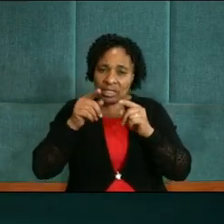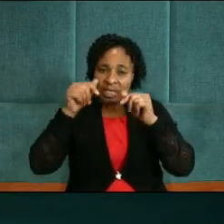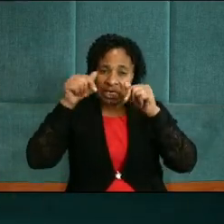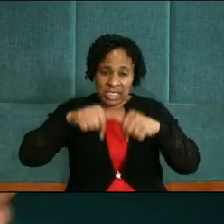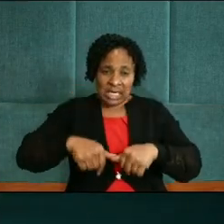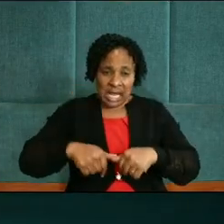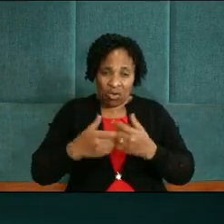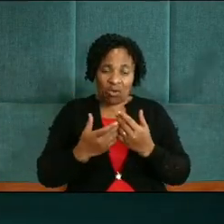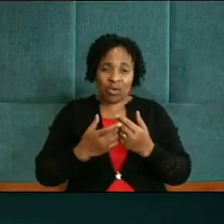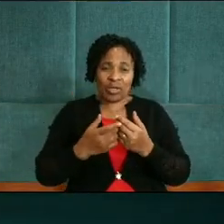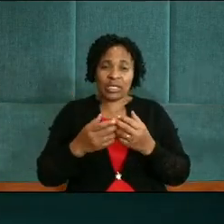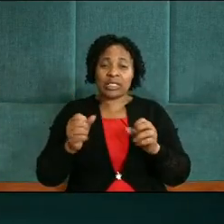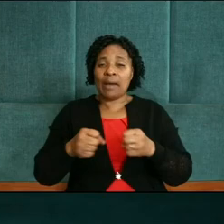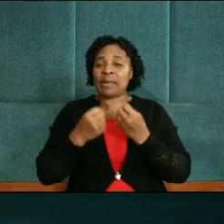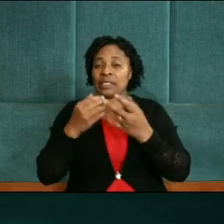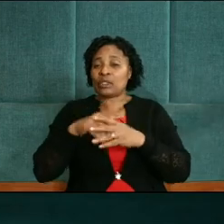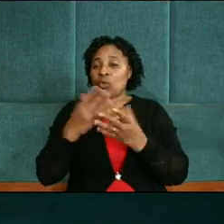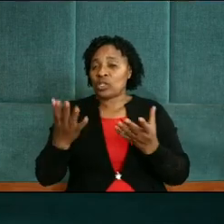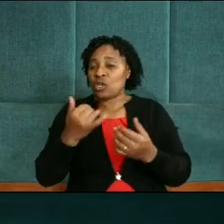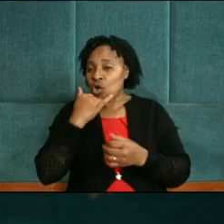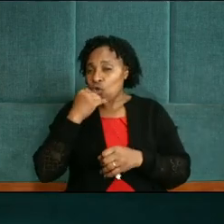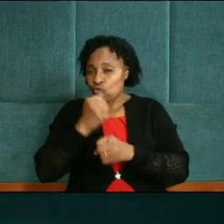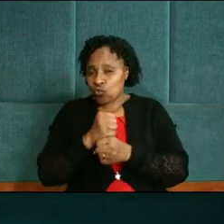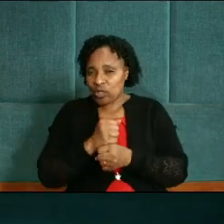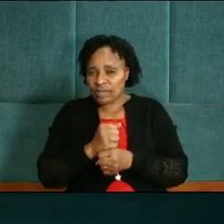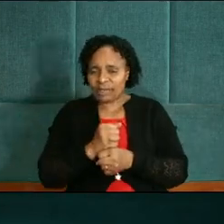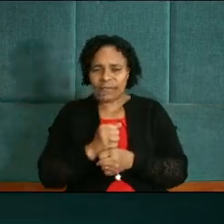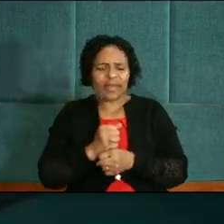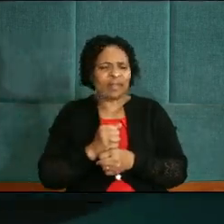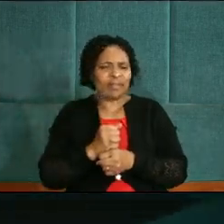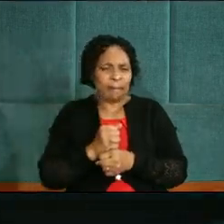malice. No matter what they did to you.